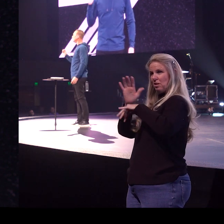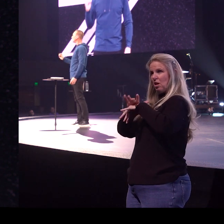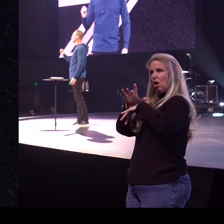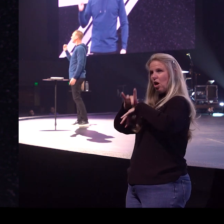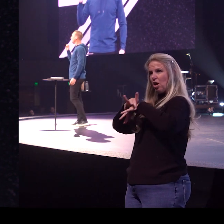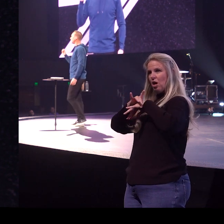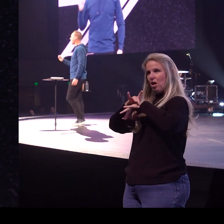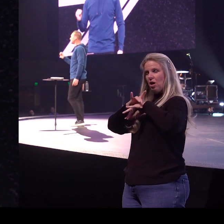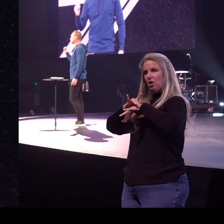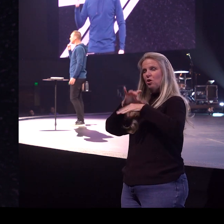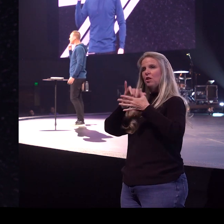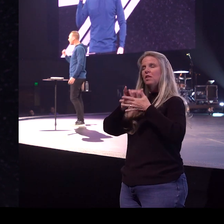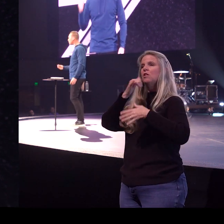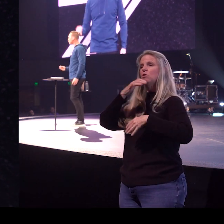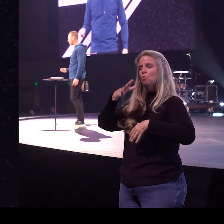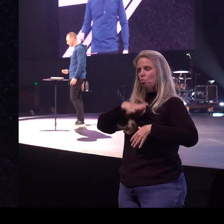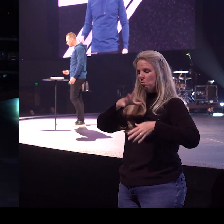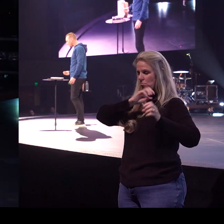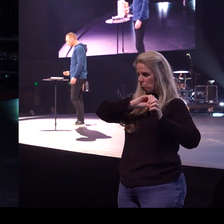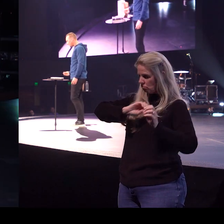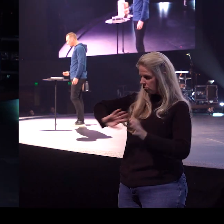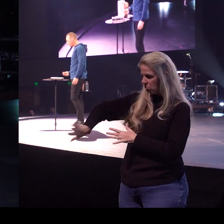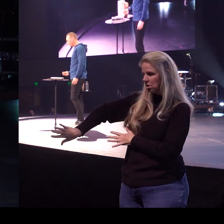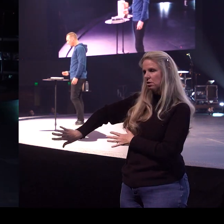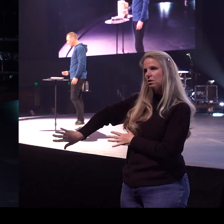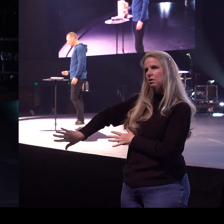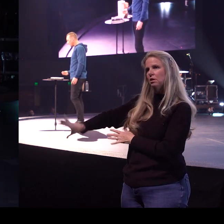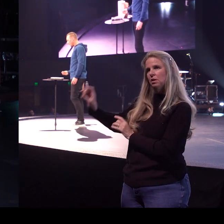beyond your imagination.